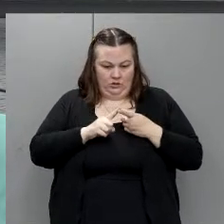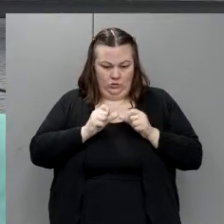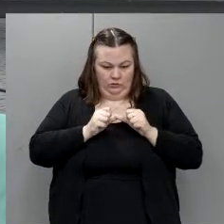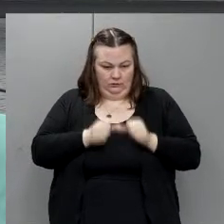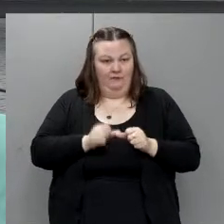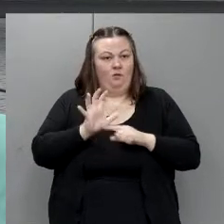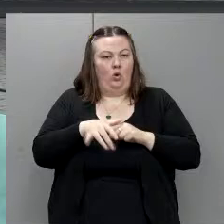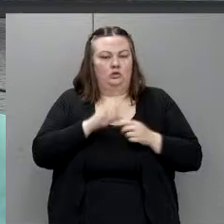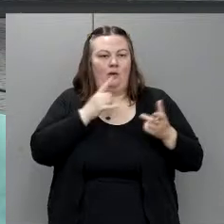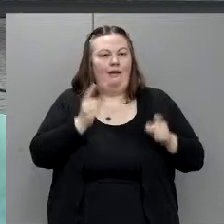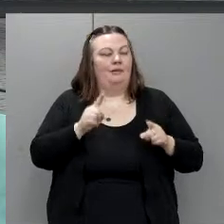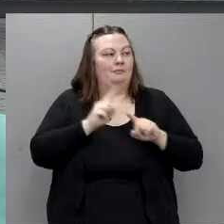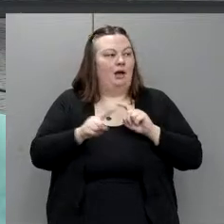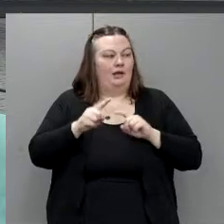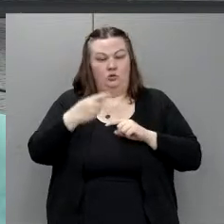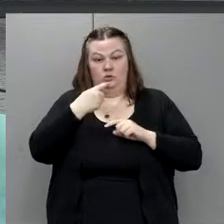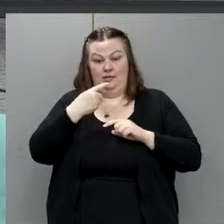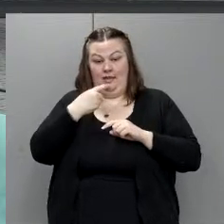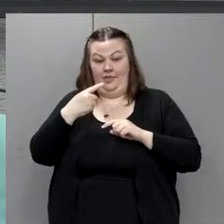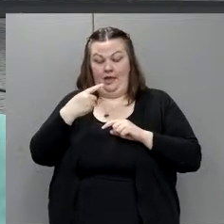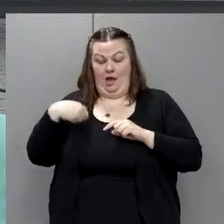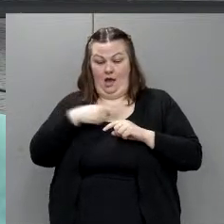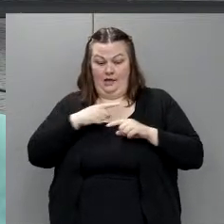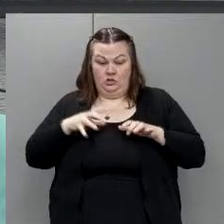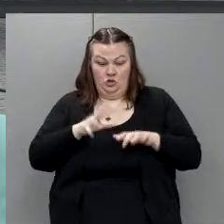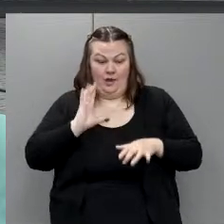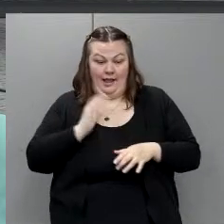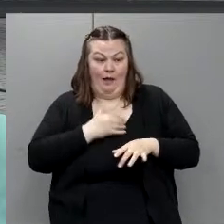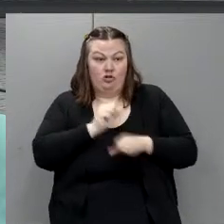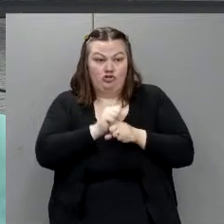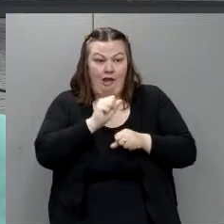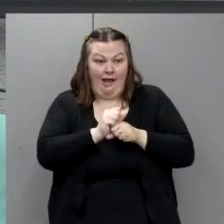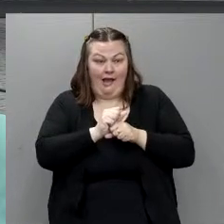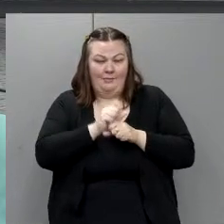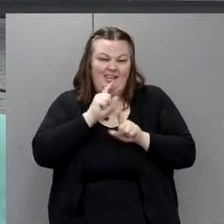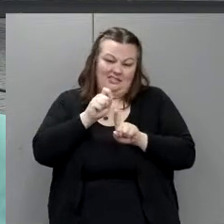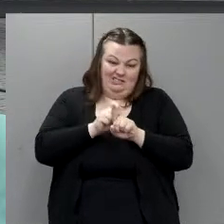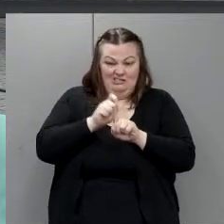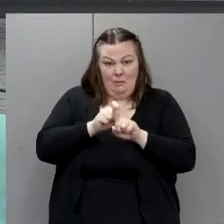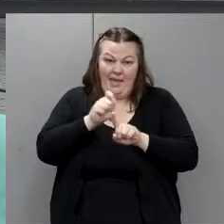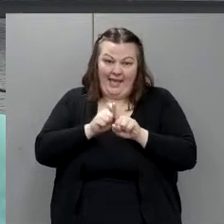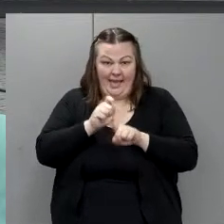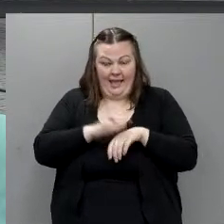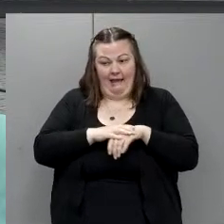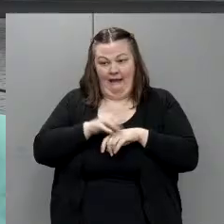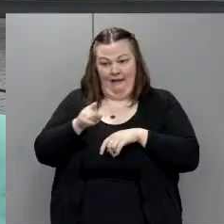through. But to say that us doing our job is nitpicking